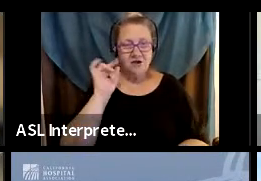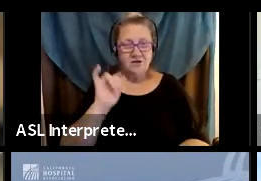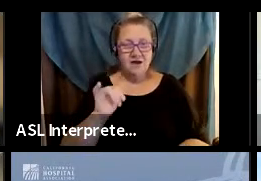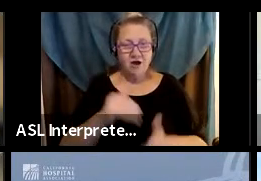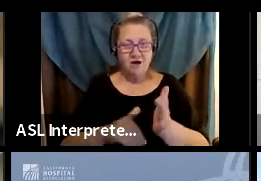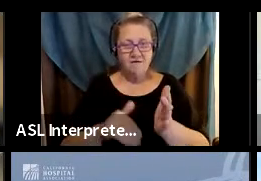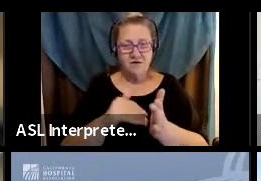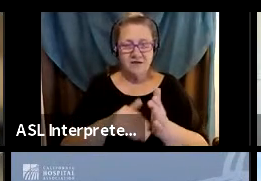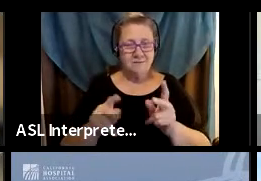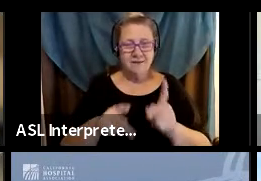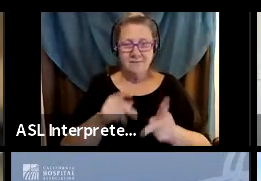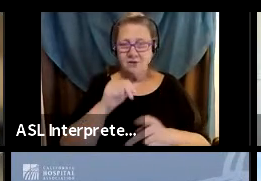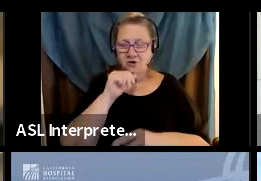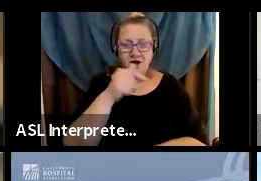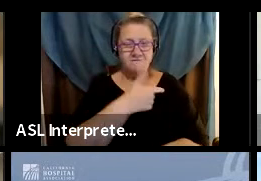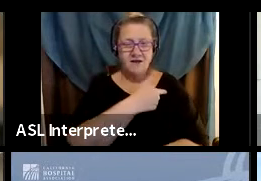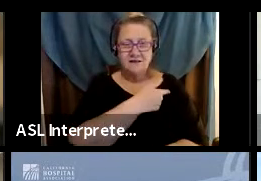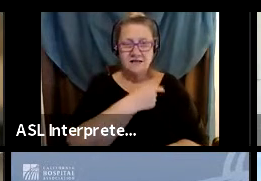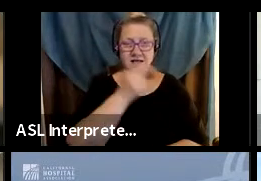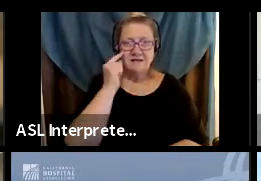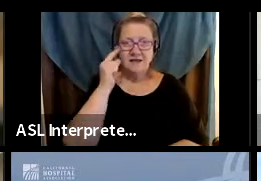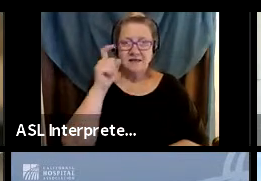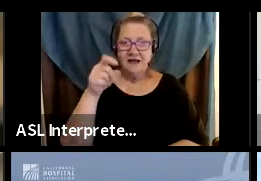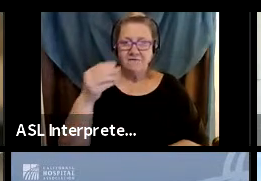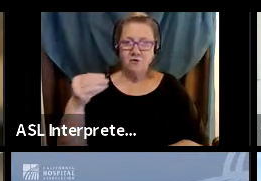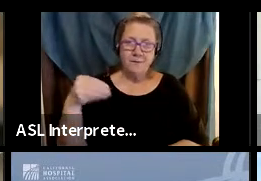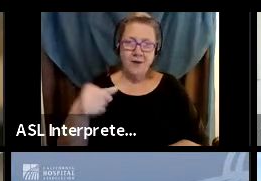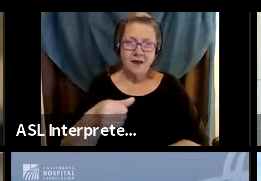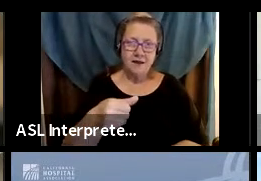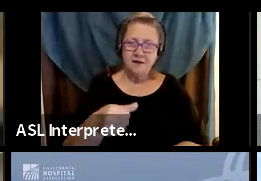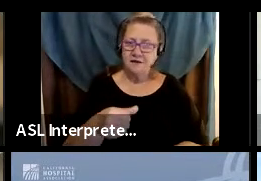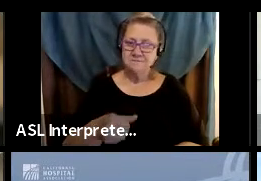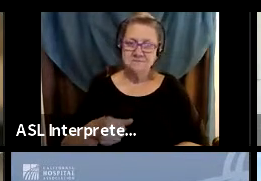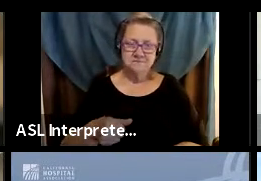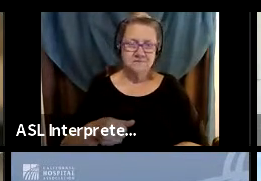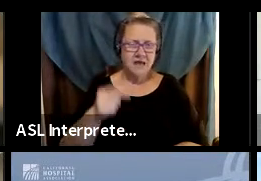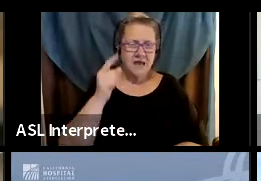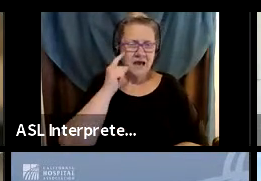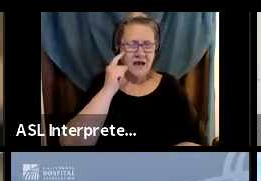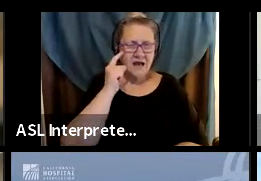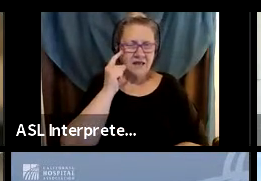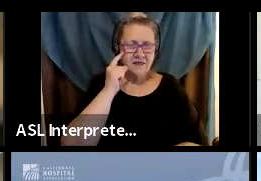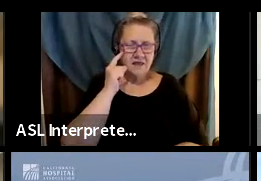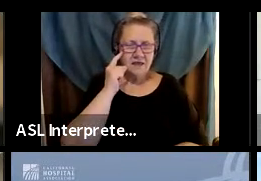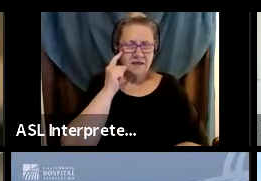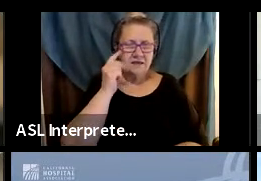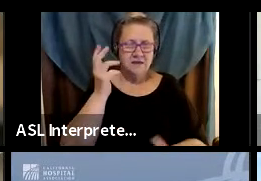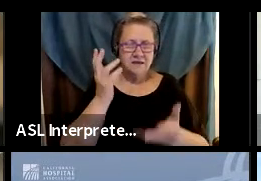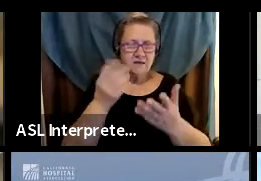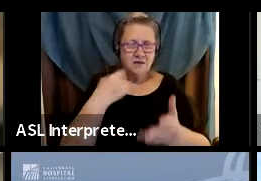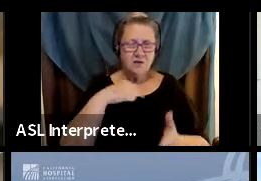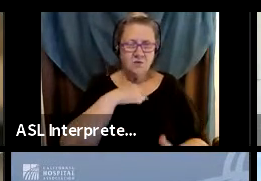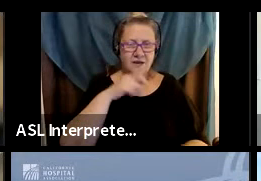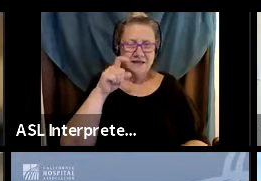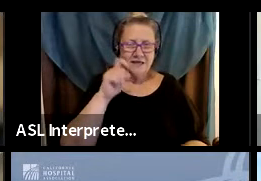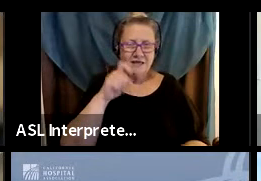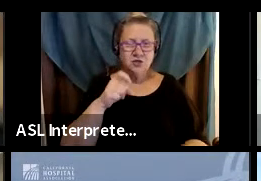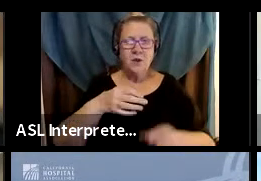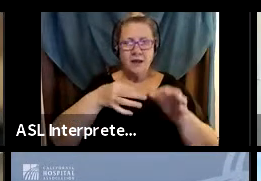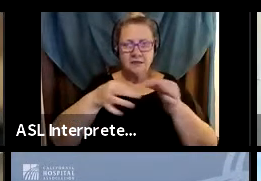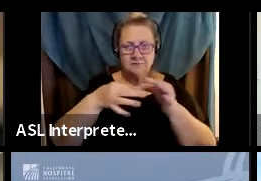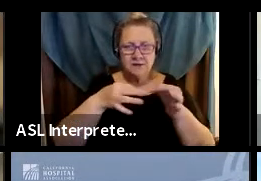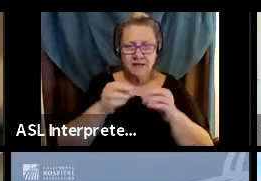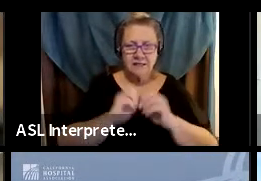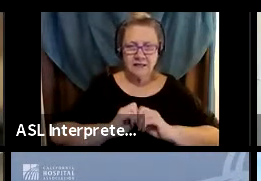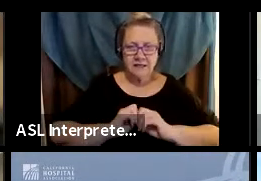why people aren't getting vaccinated is they think they're going to have to pay. So I think as much as we can really lift that up in the messaging